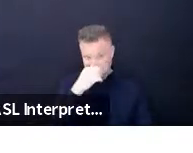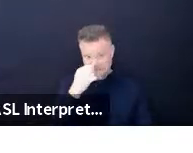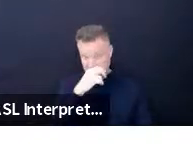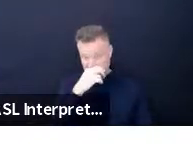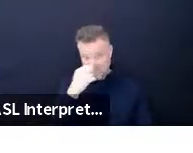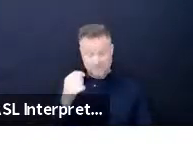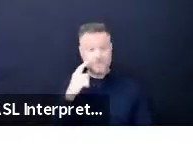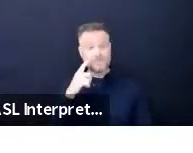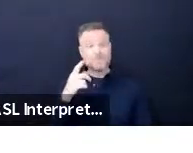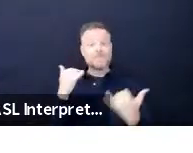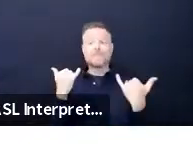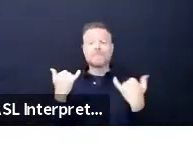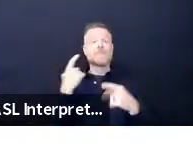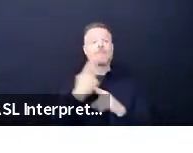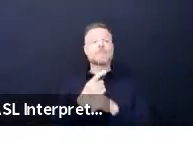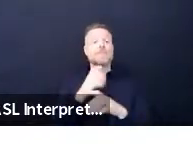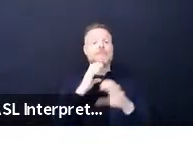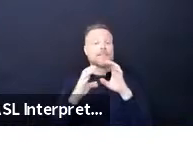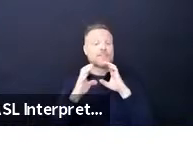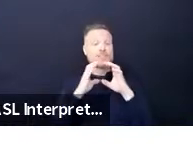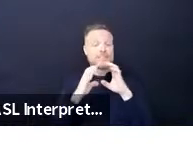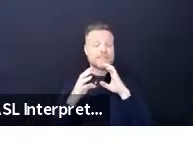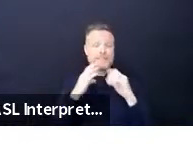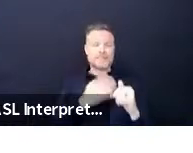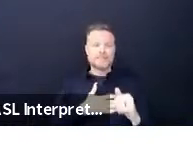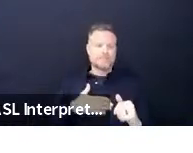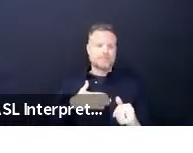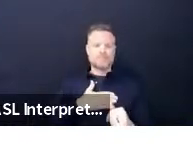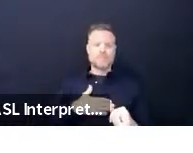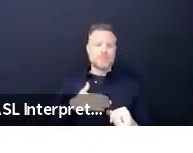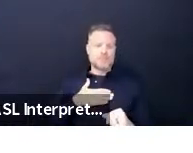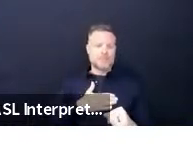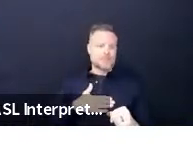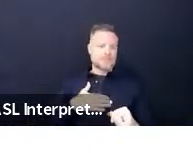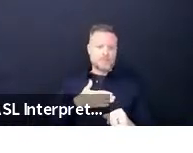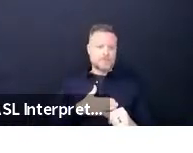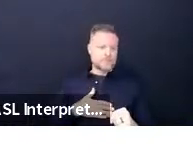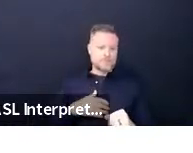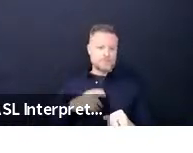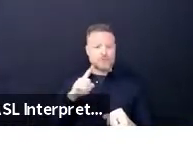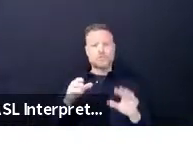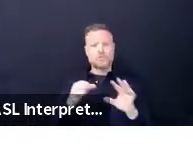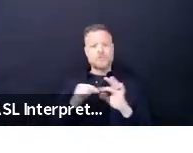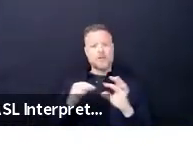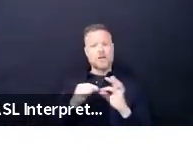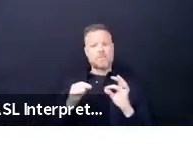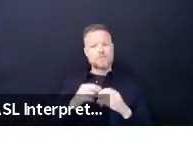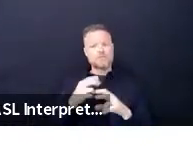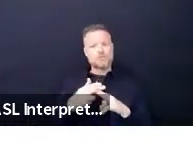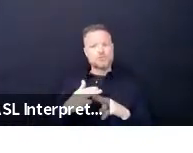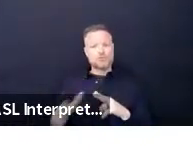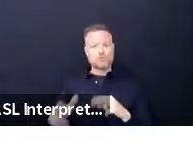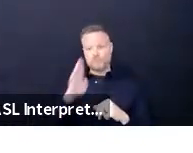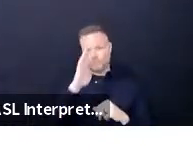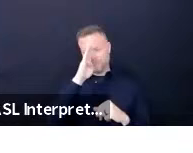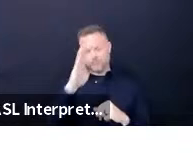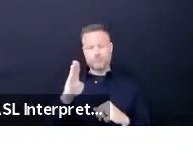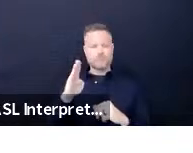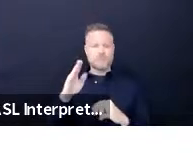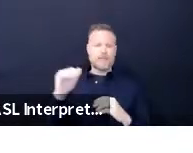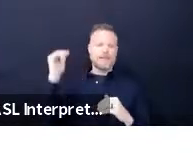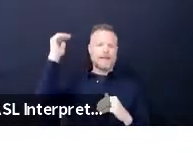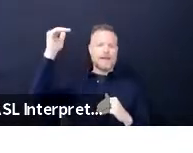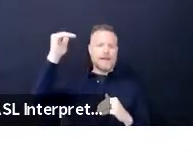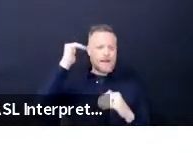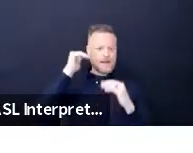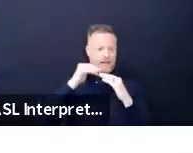the conversation, likewise, please, if you would, try to keep your comments very focused and high level, but we